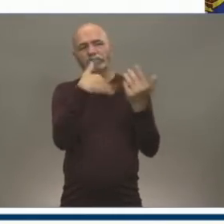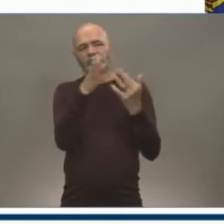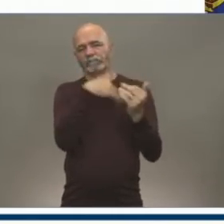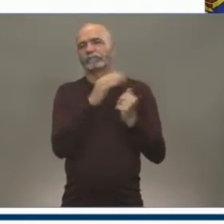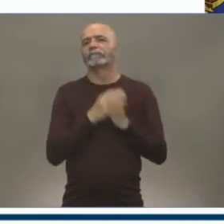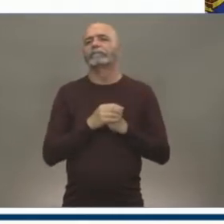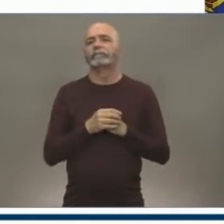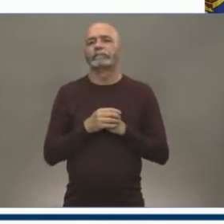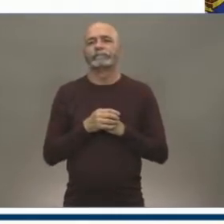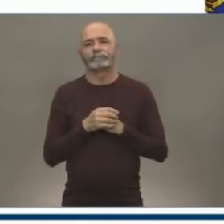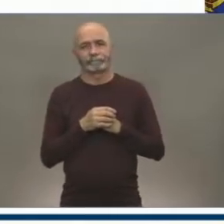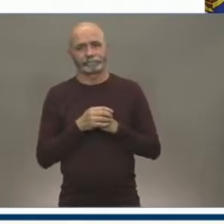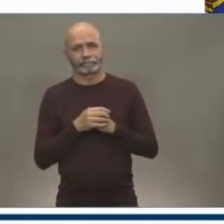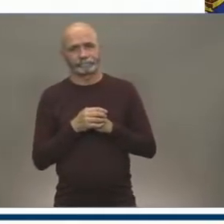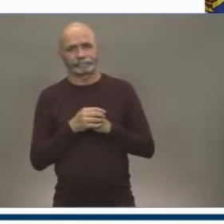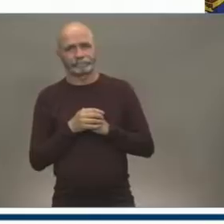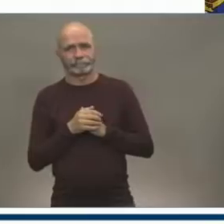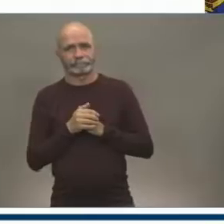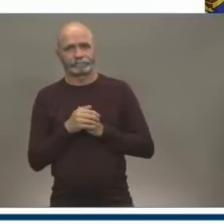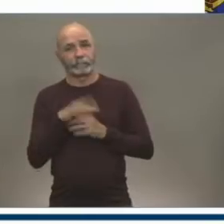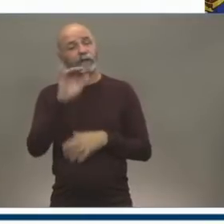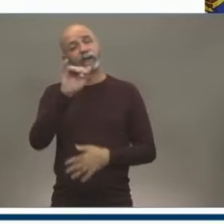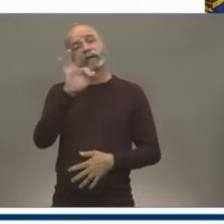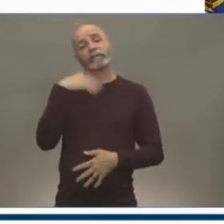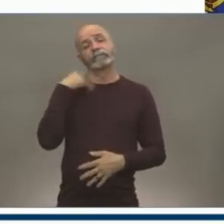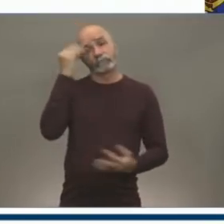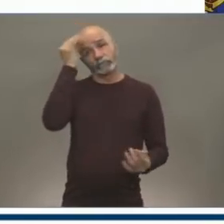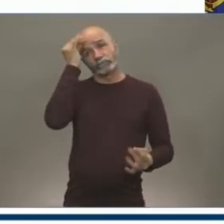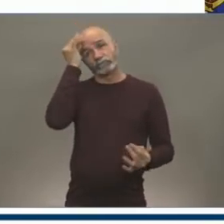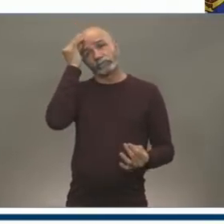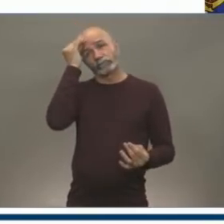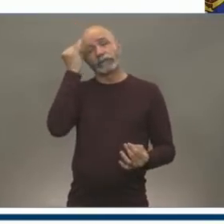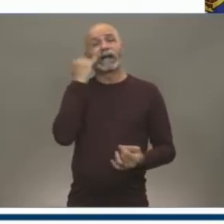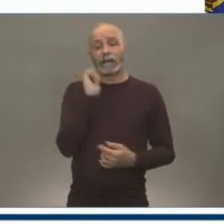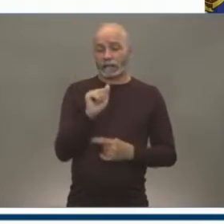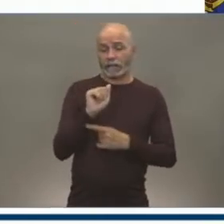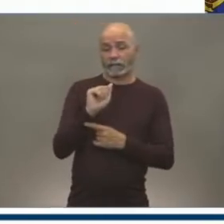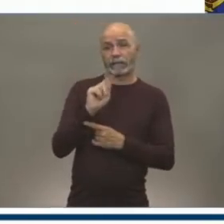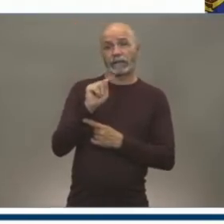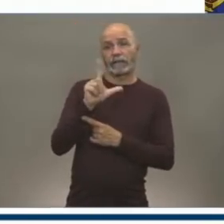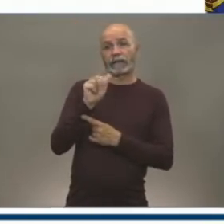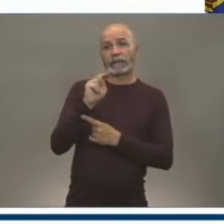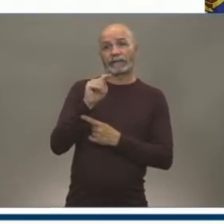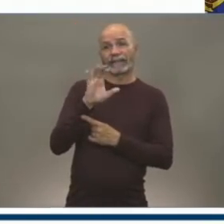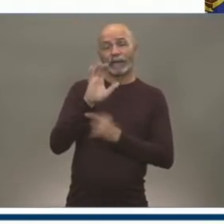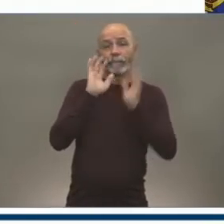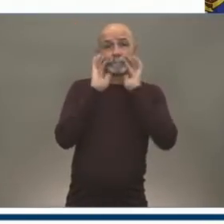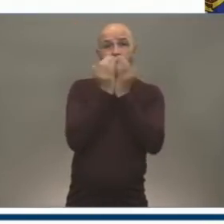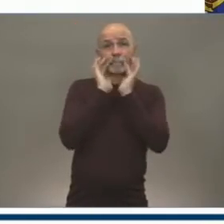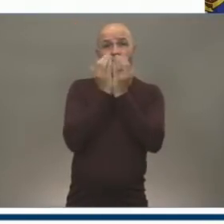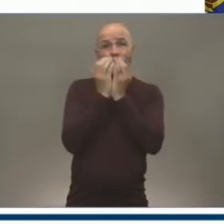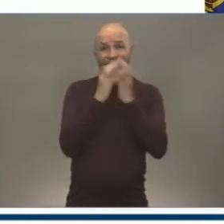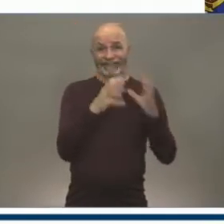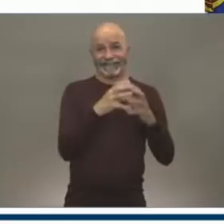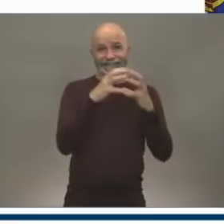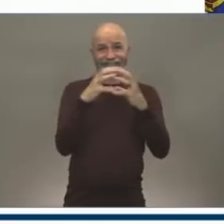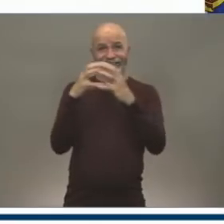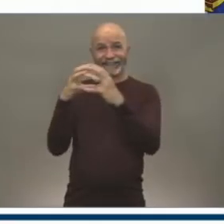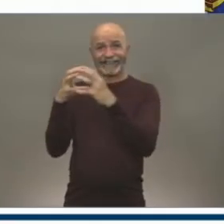and when the Atlantic bubble is recreated as it was before the second wave